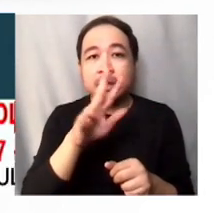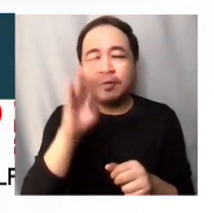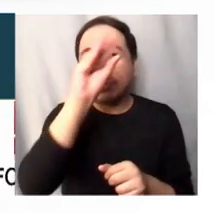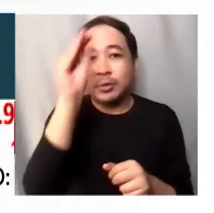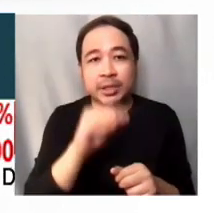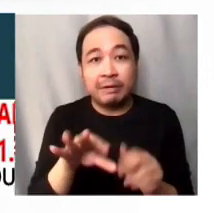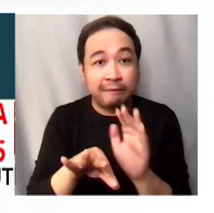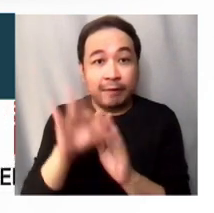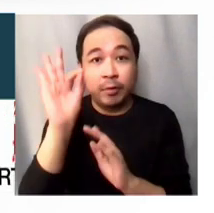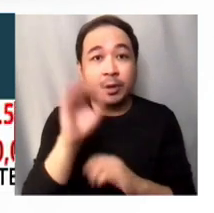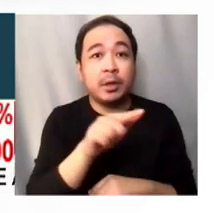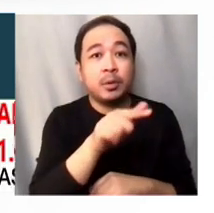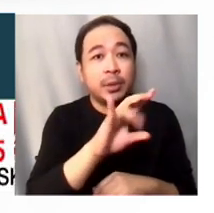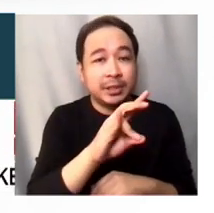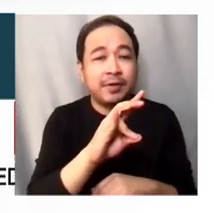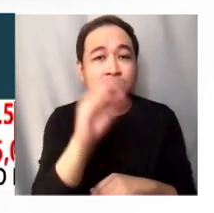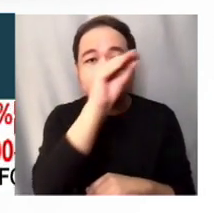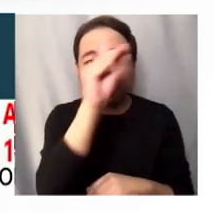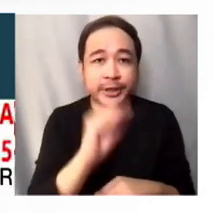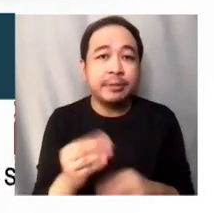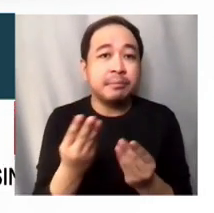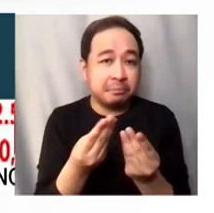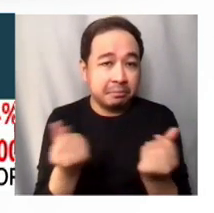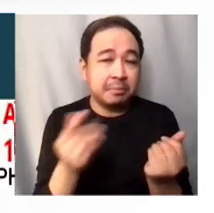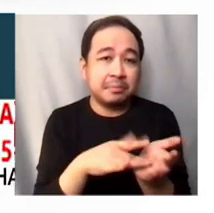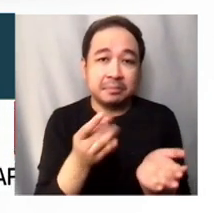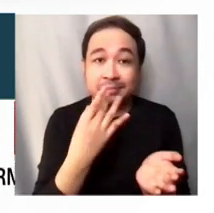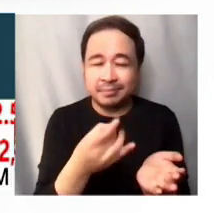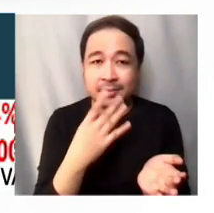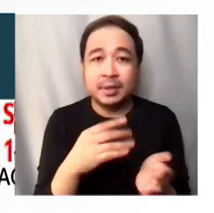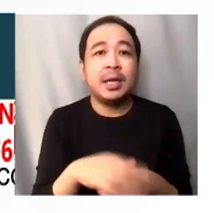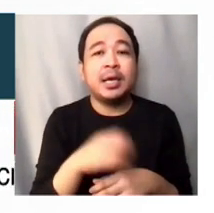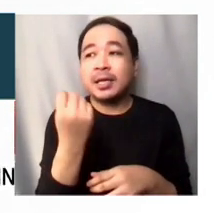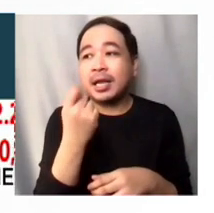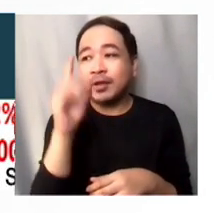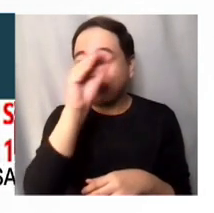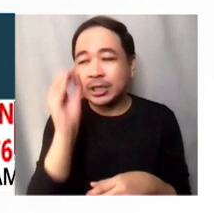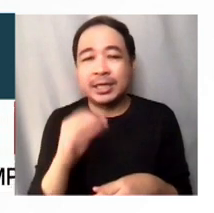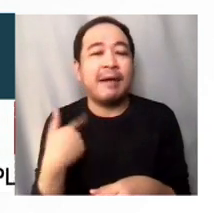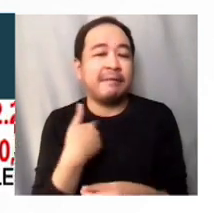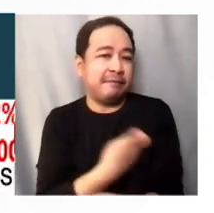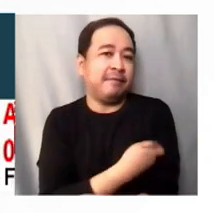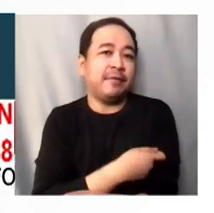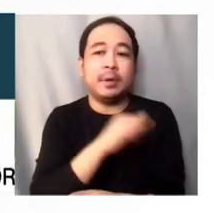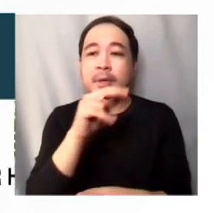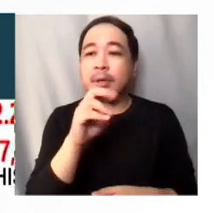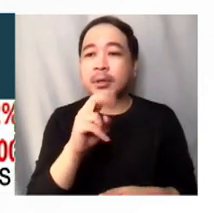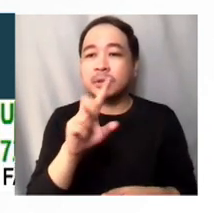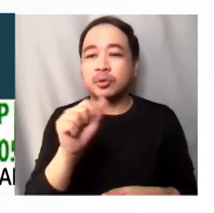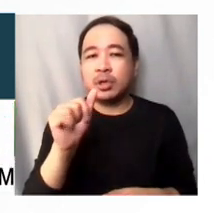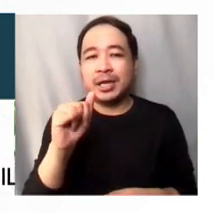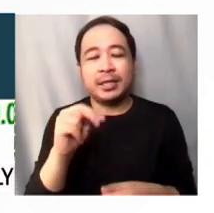diagnosed, 27% are treated, and 11% take insulin. Hypertension is another major health